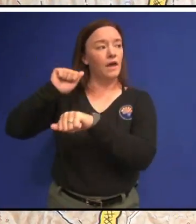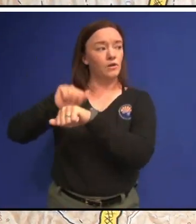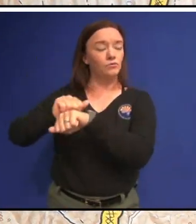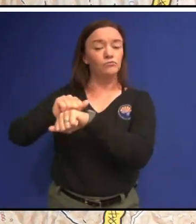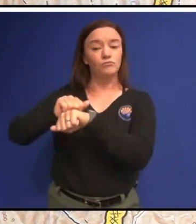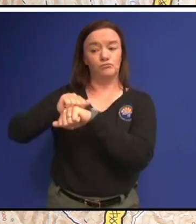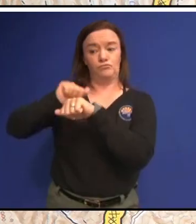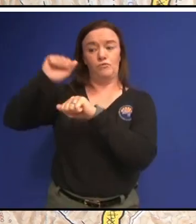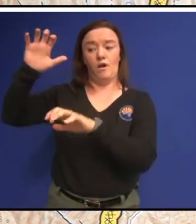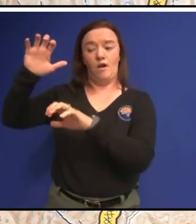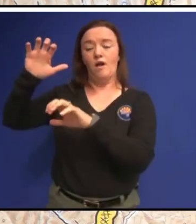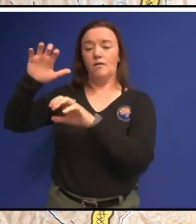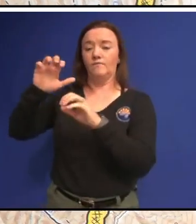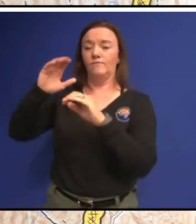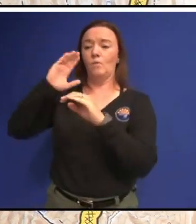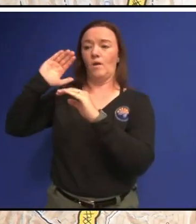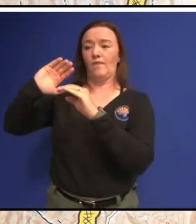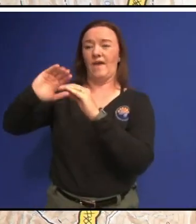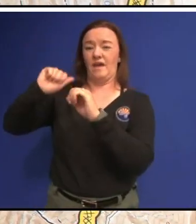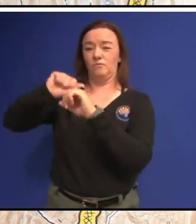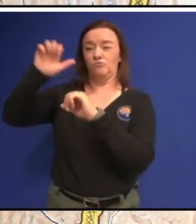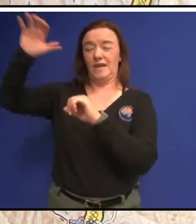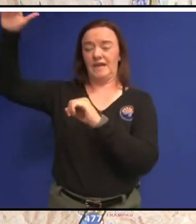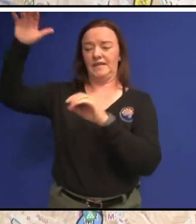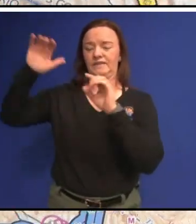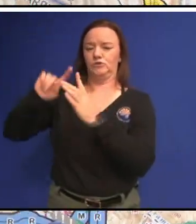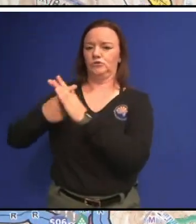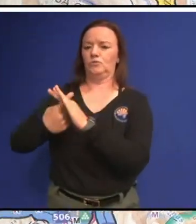begins. This is considered a barrier.